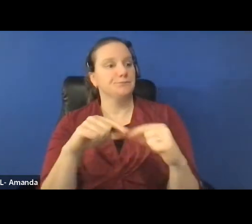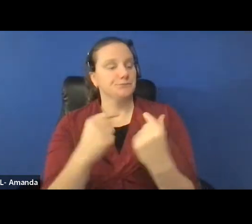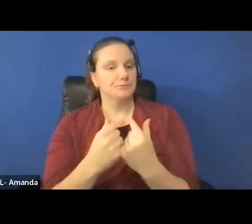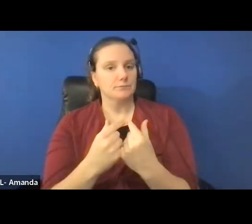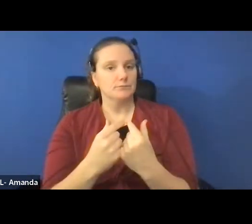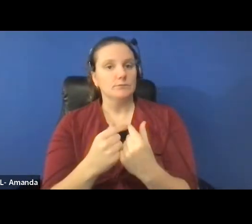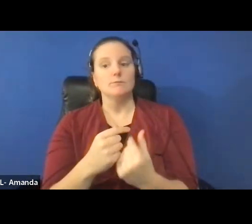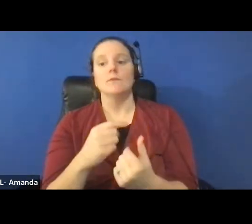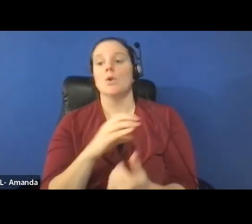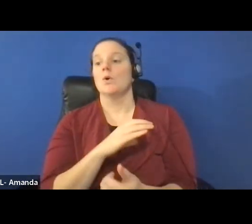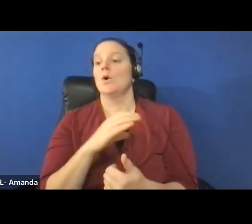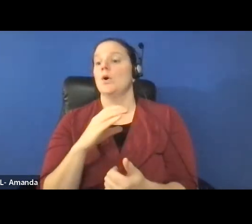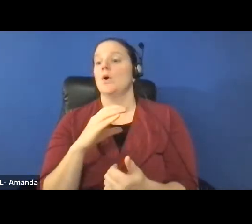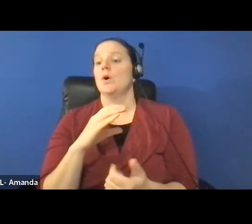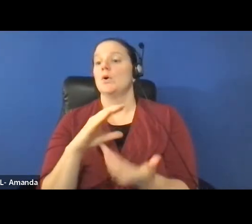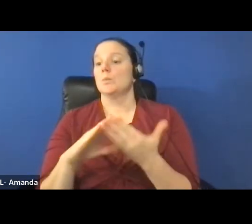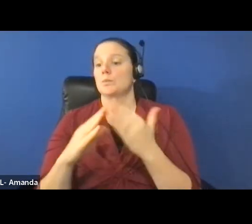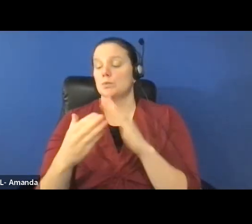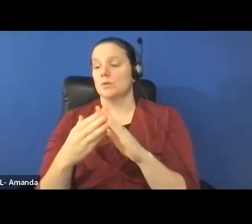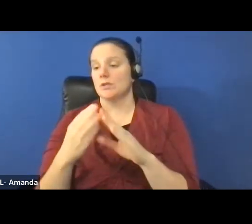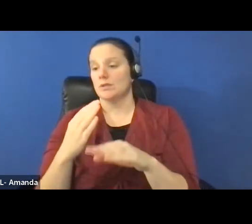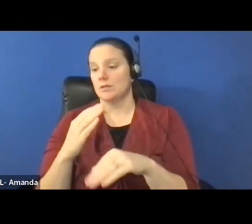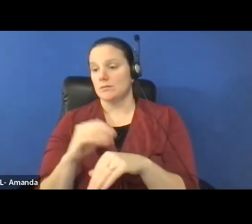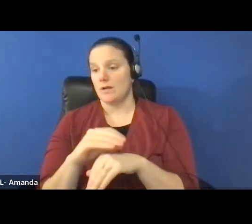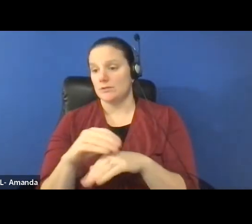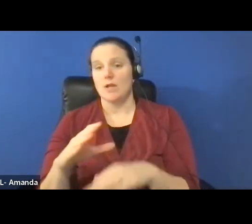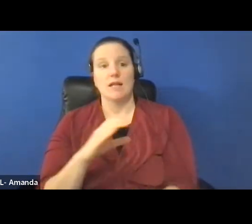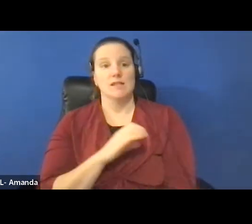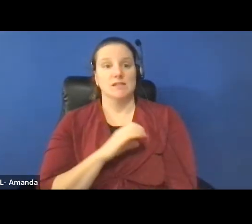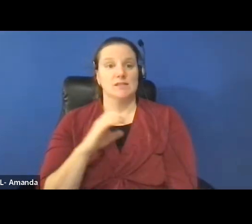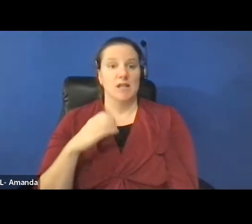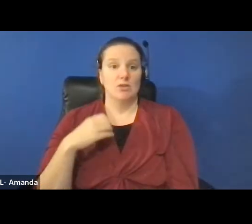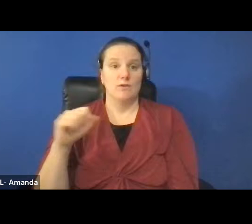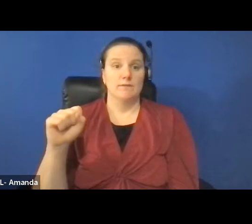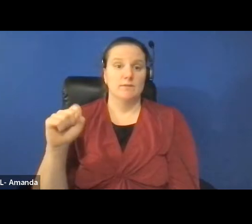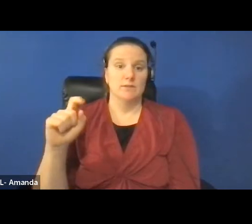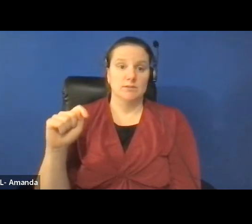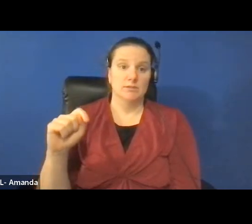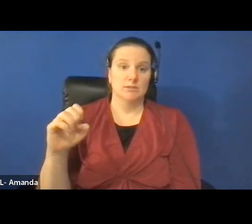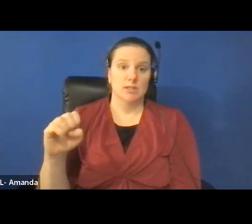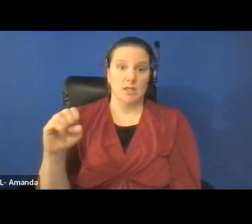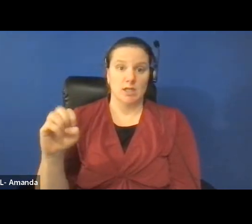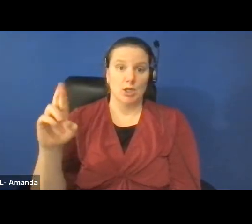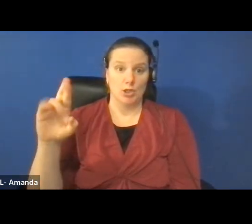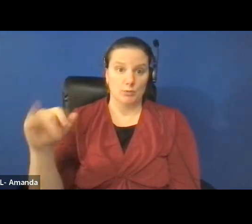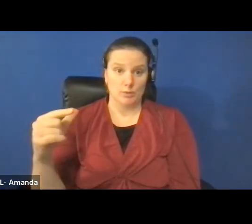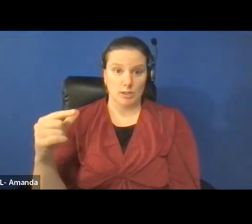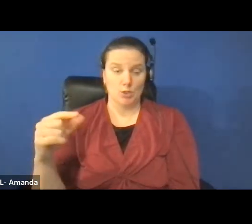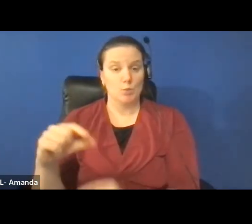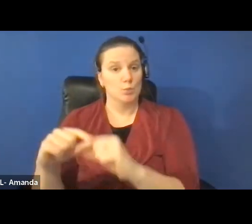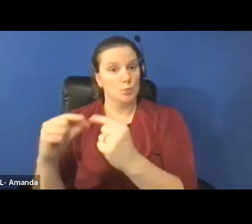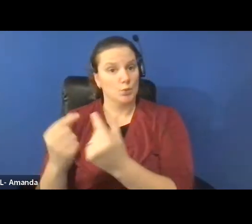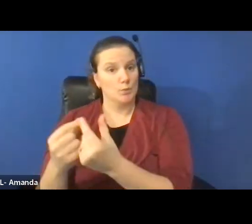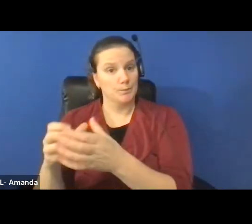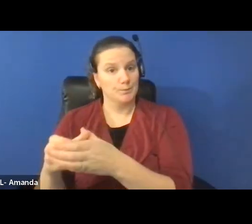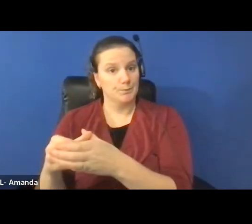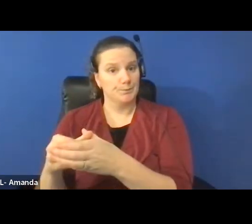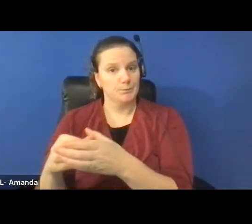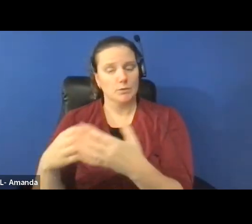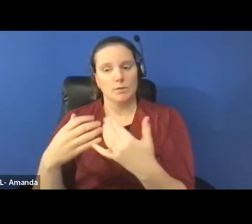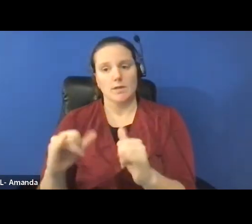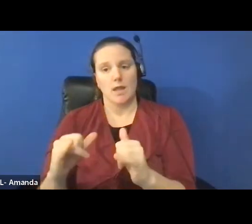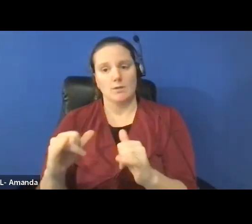community advisory group, as well as our executive steering group. So that is still, we're still